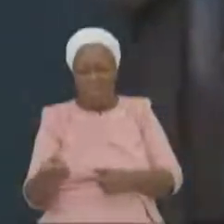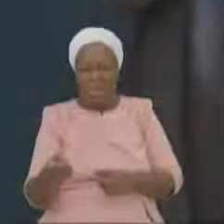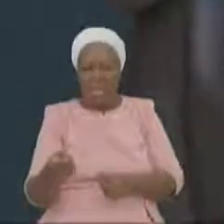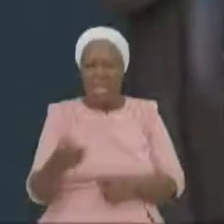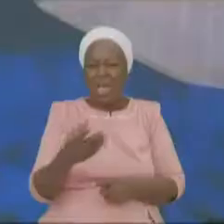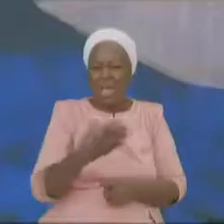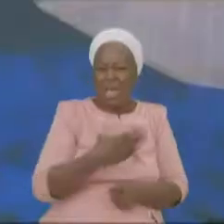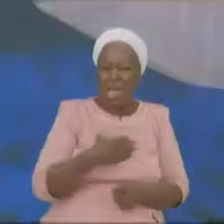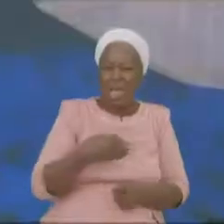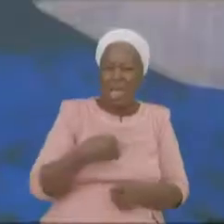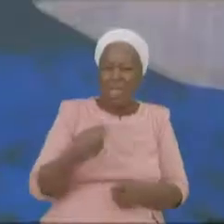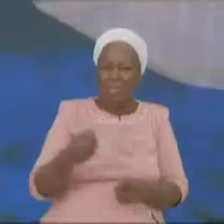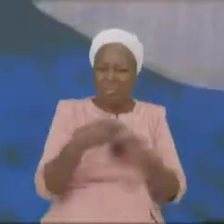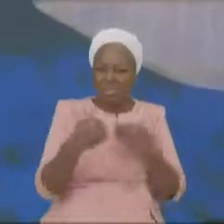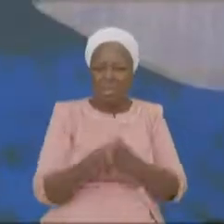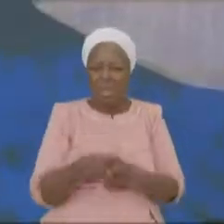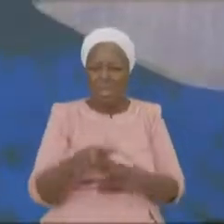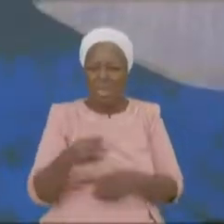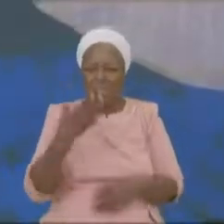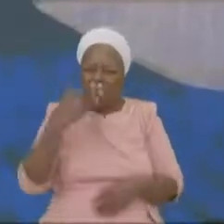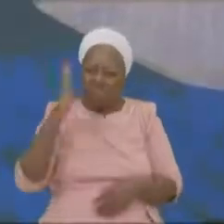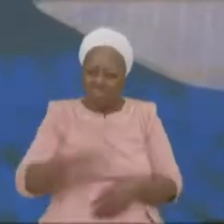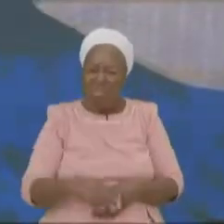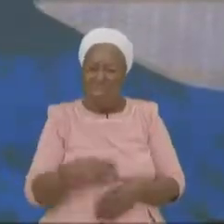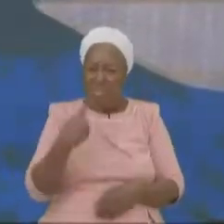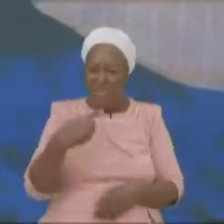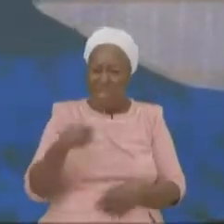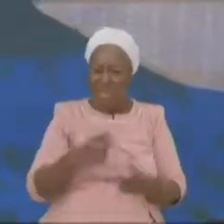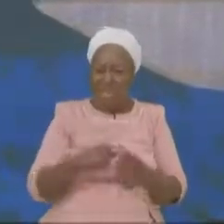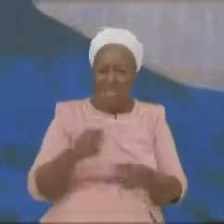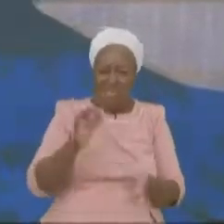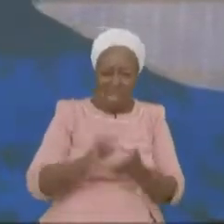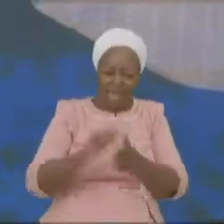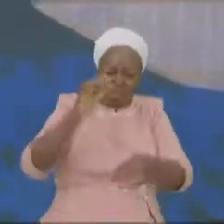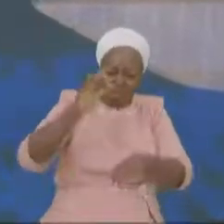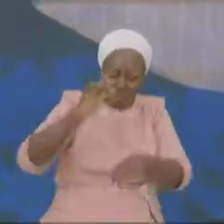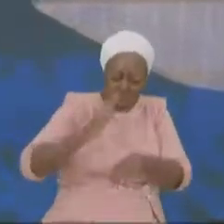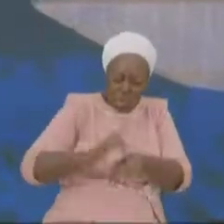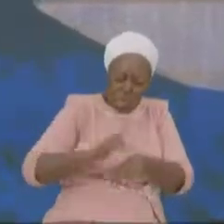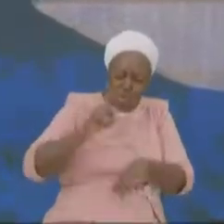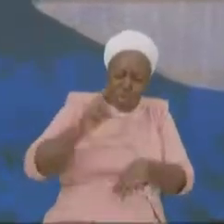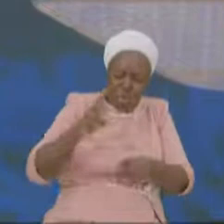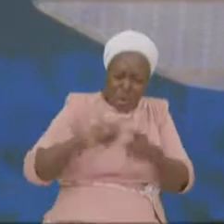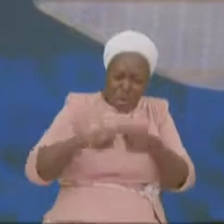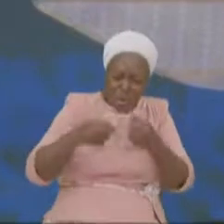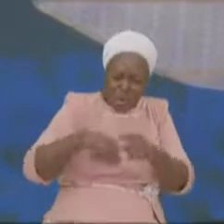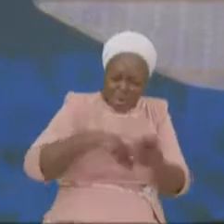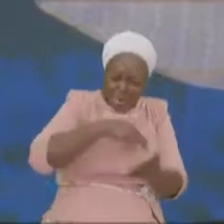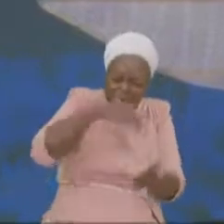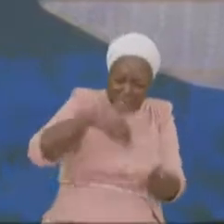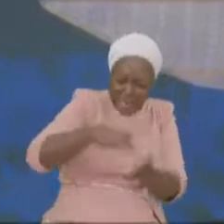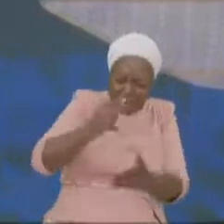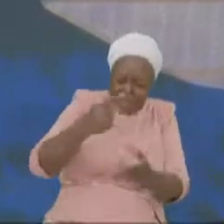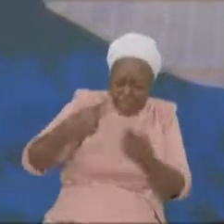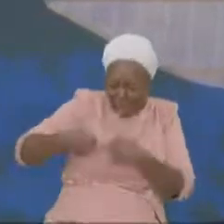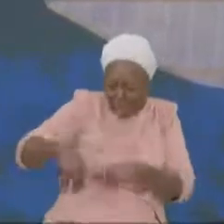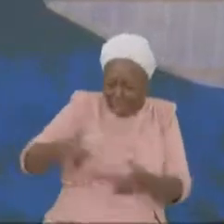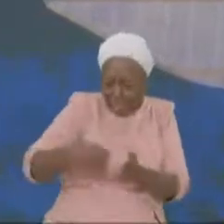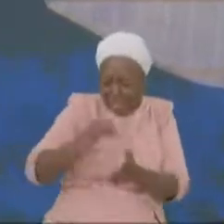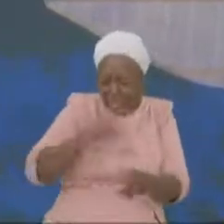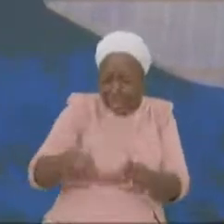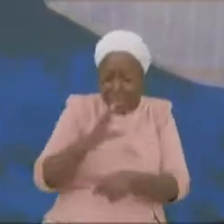bites you and it goes right to the very center of your heart, it is like they put